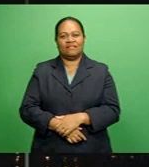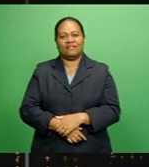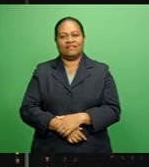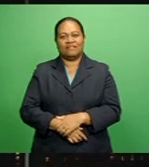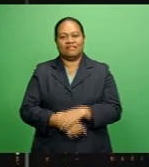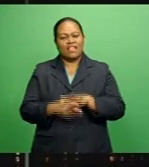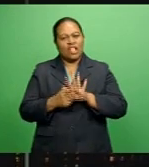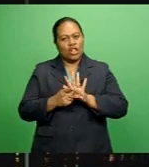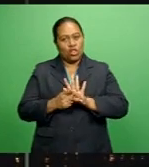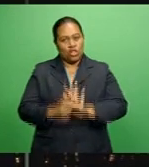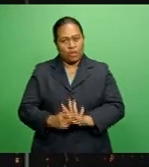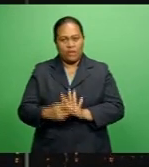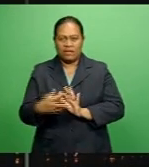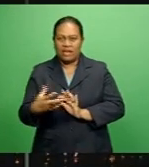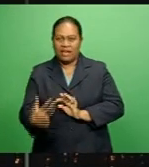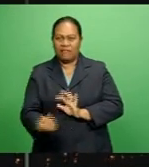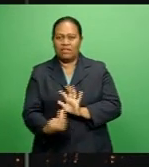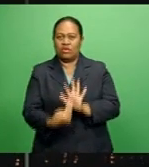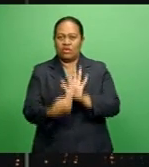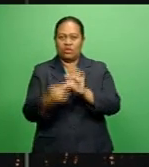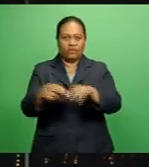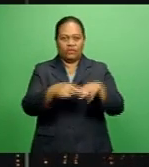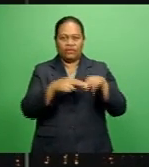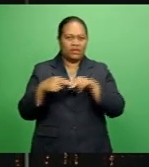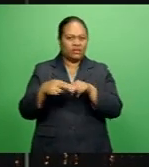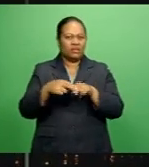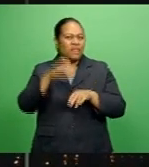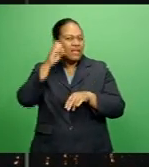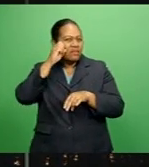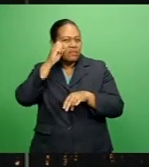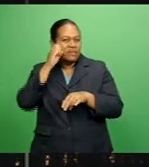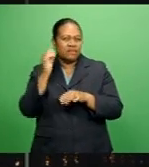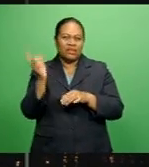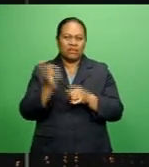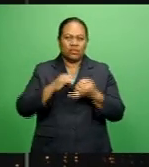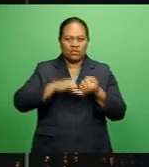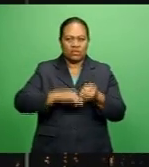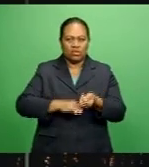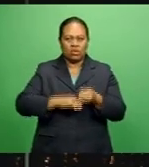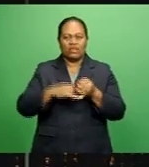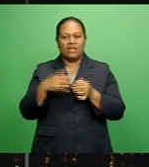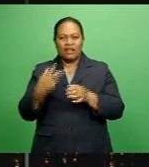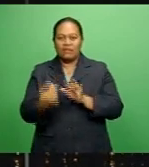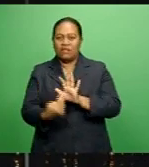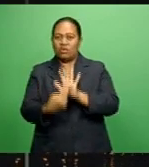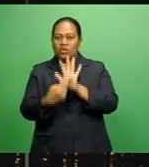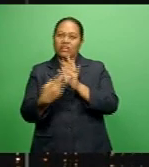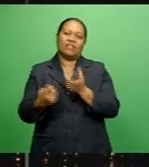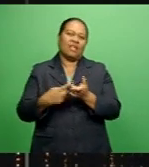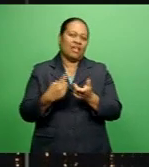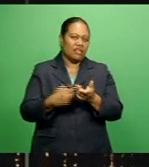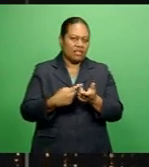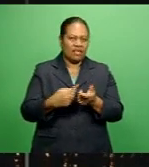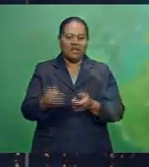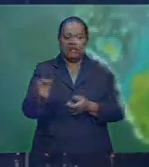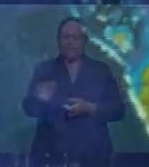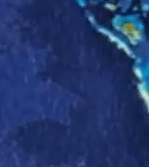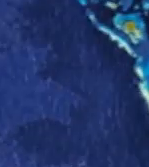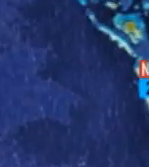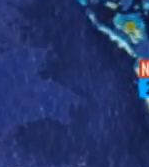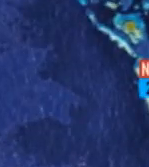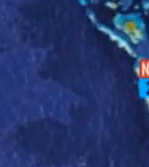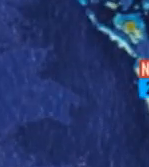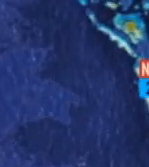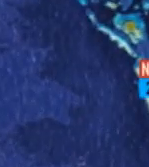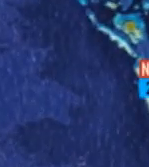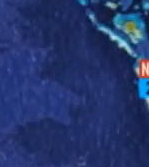A low-pressure trough to the north of Fiji is expected to drift south and affect the northern parts of the country by Thursday. In the